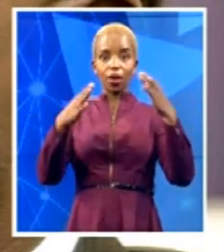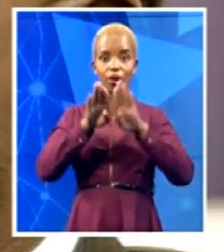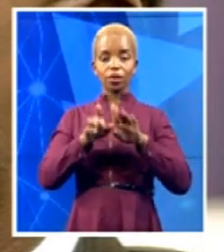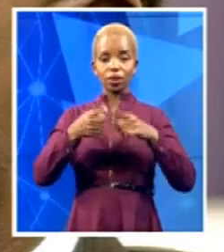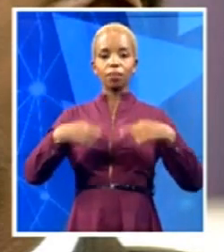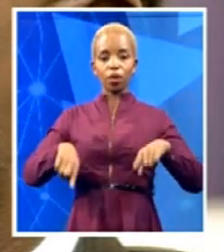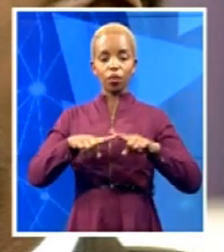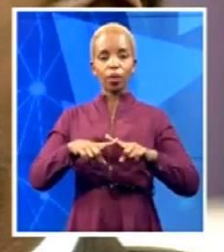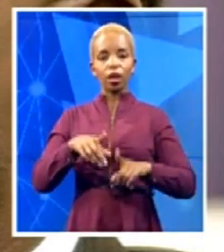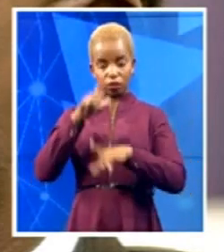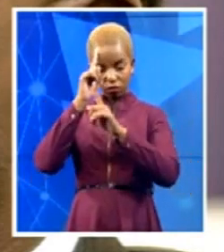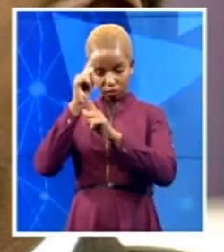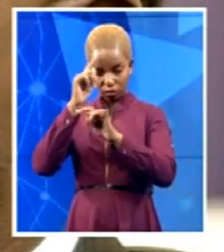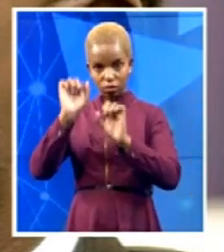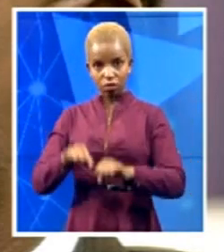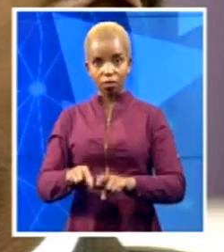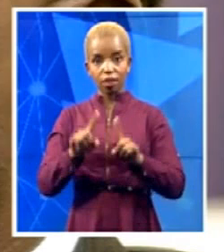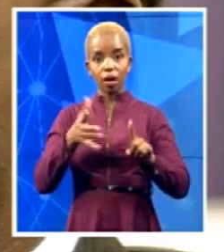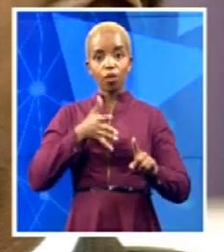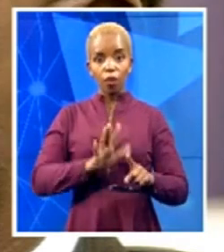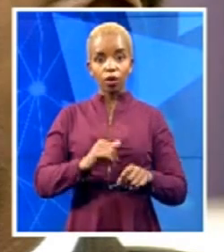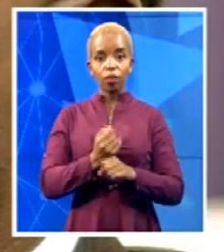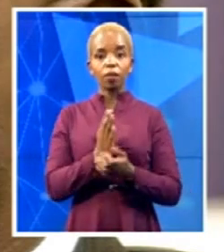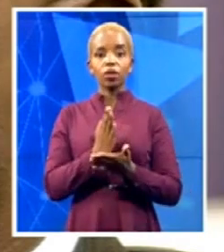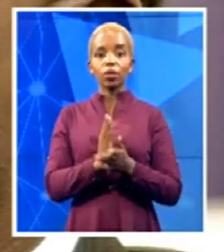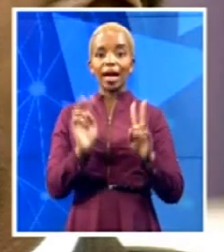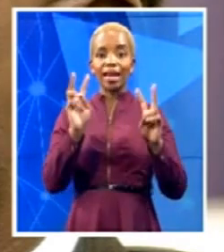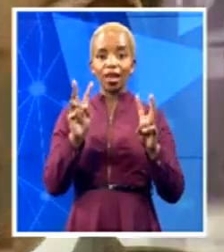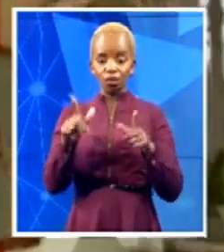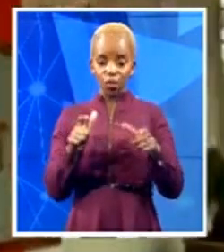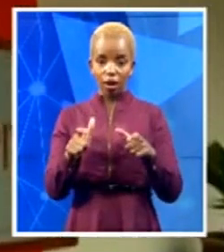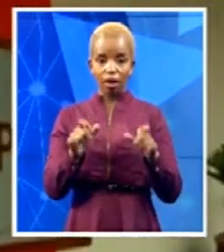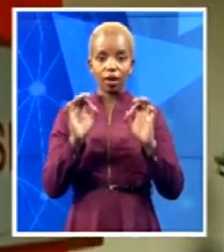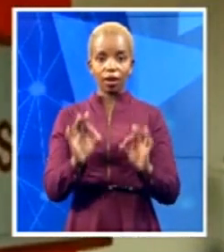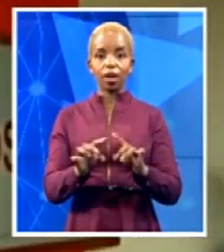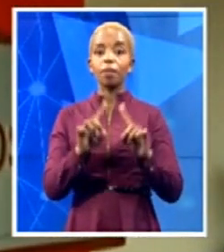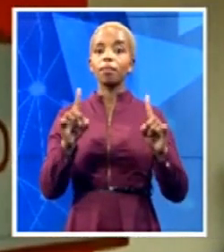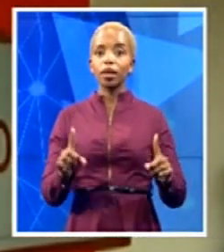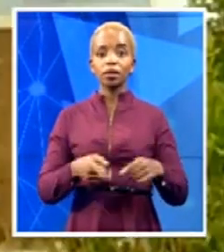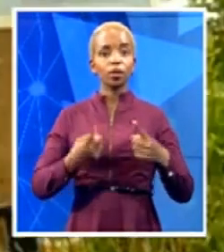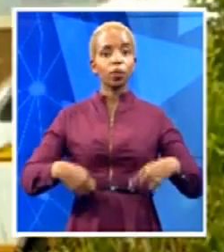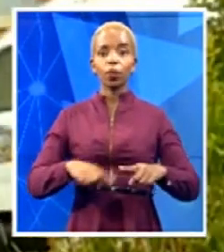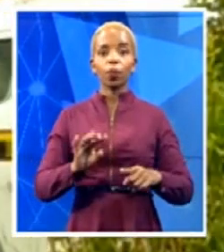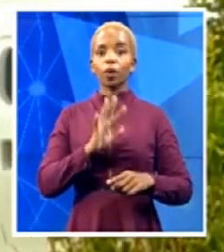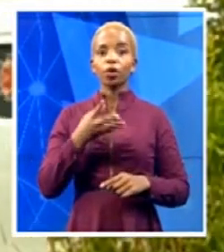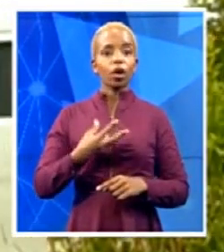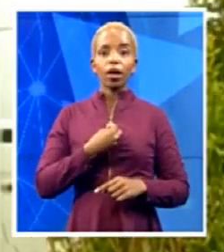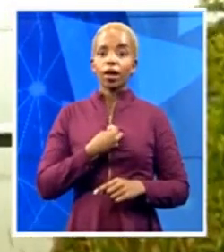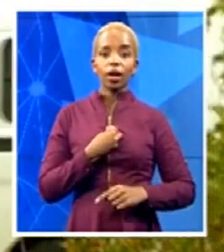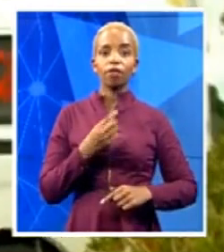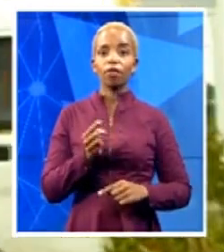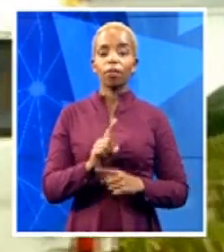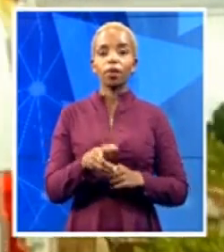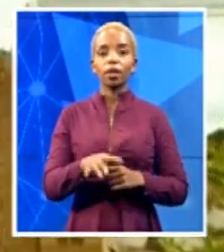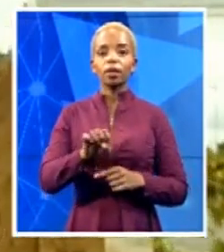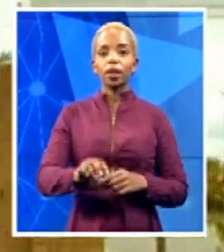around the pandemic is actually being handled. However, having said that, we don't have one evil that is facing South Africa. We have two. The other evil is